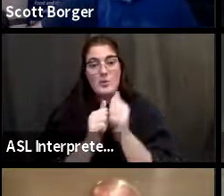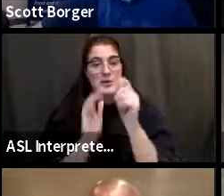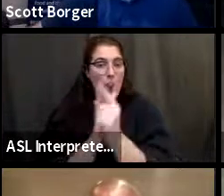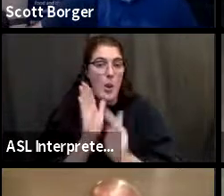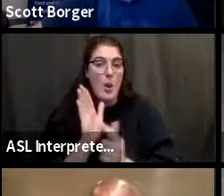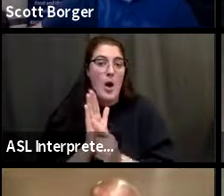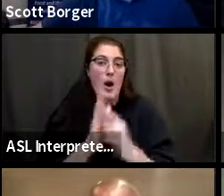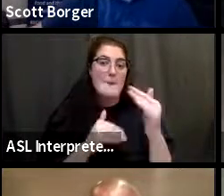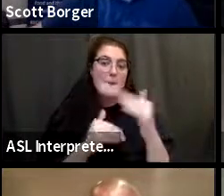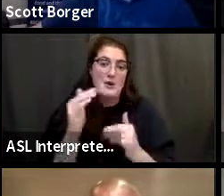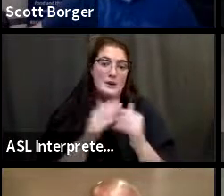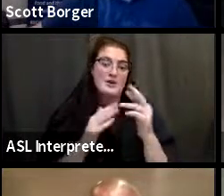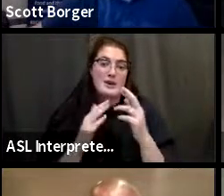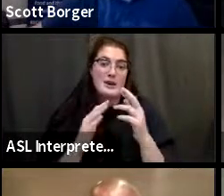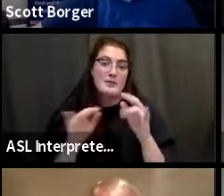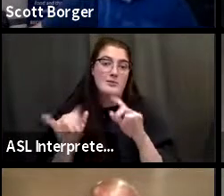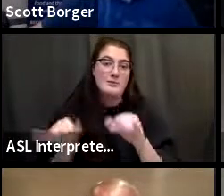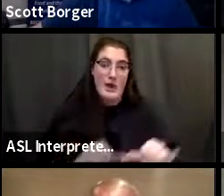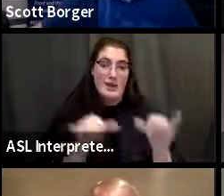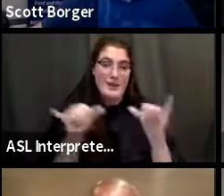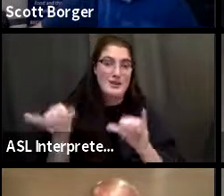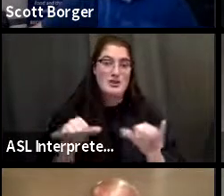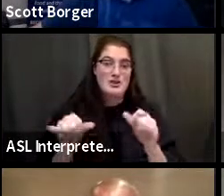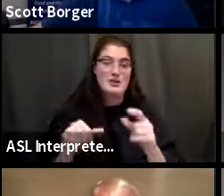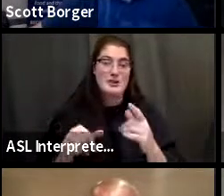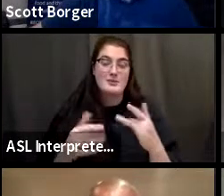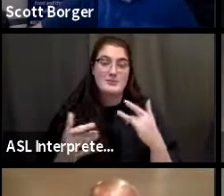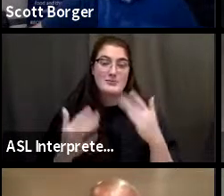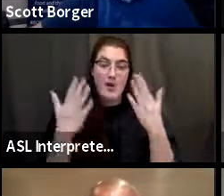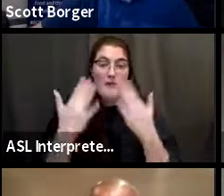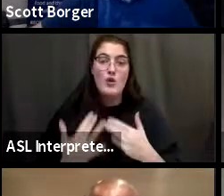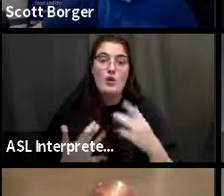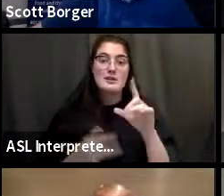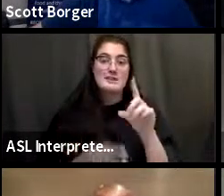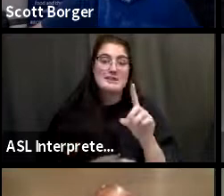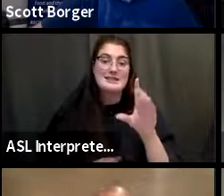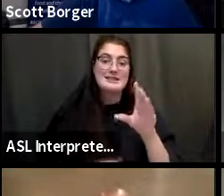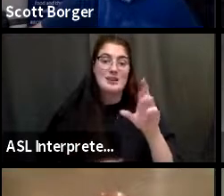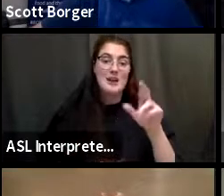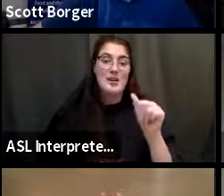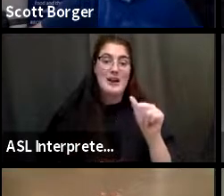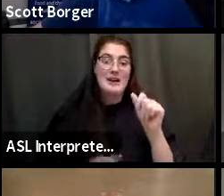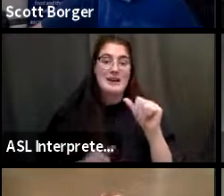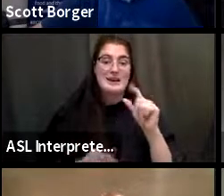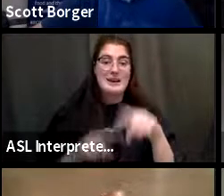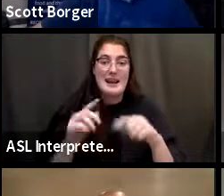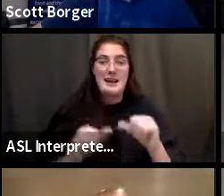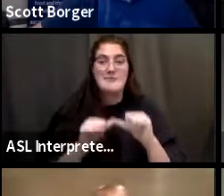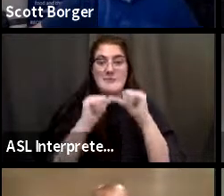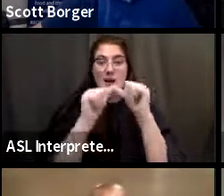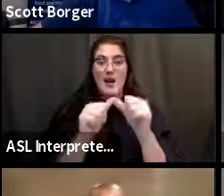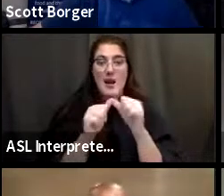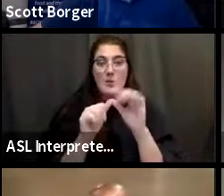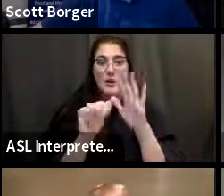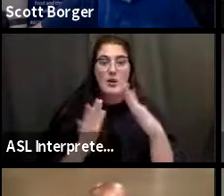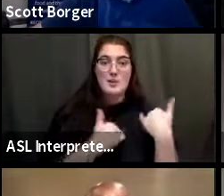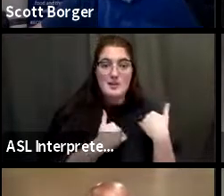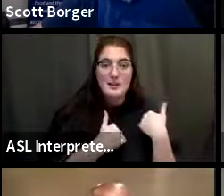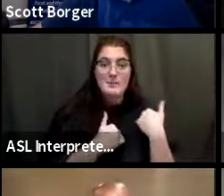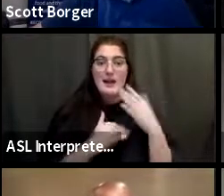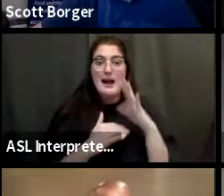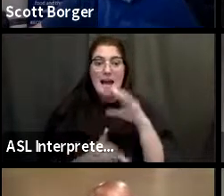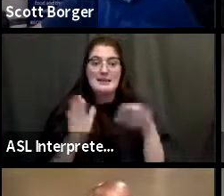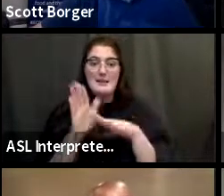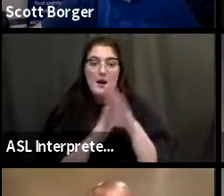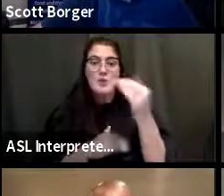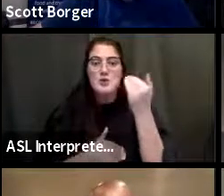building regulations. Unfortunately, it seems that DCRA cannot keep pace with its enforcement responsibilities, and the developers know